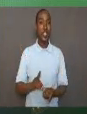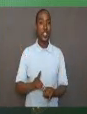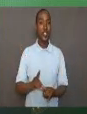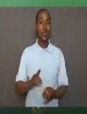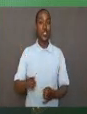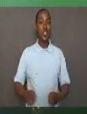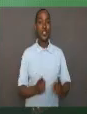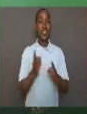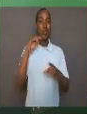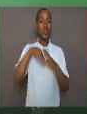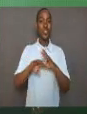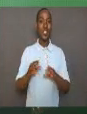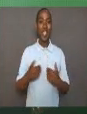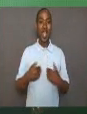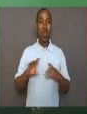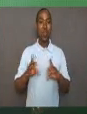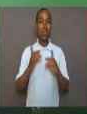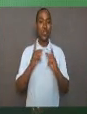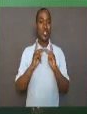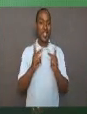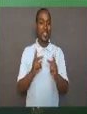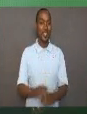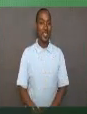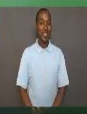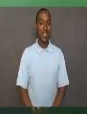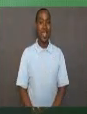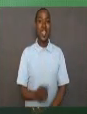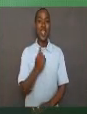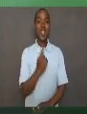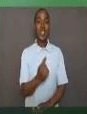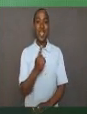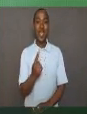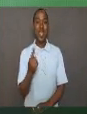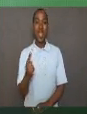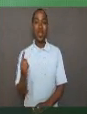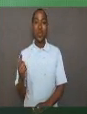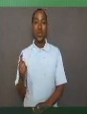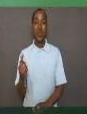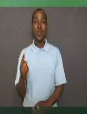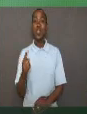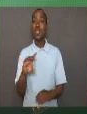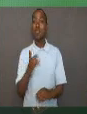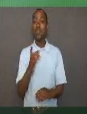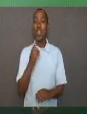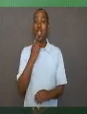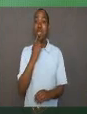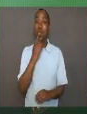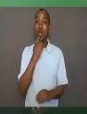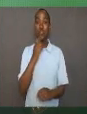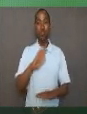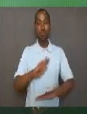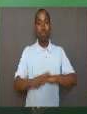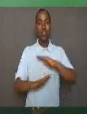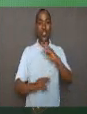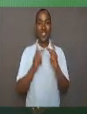digestive system and specifically discussed the role of the mouth in the process.